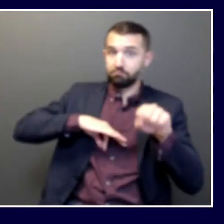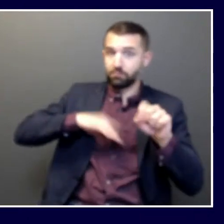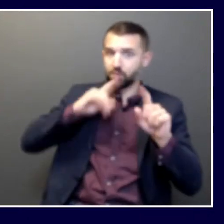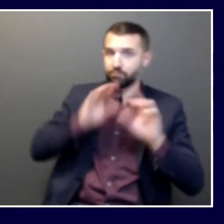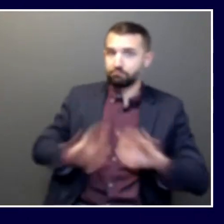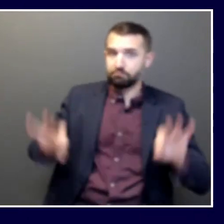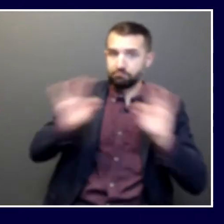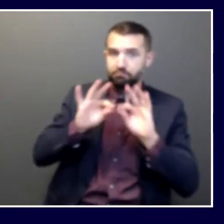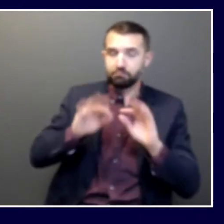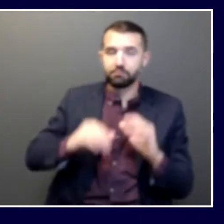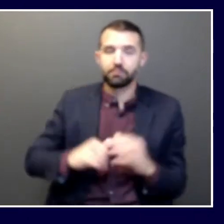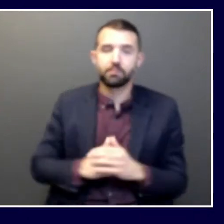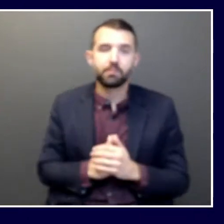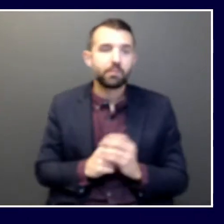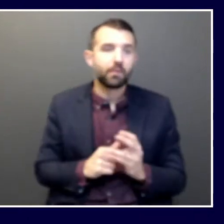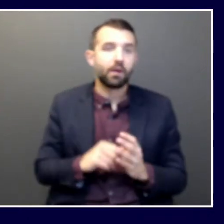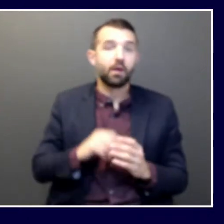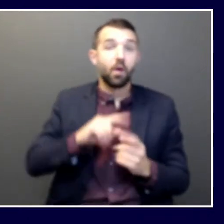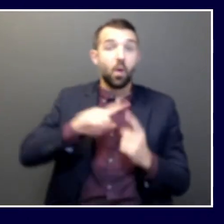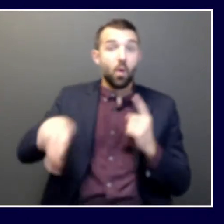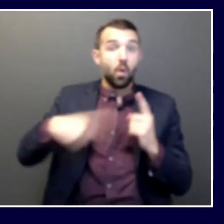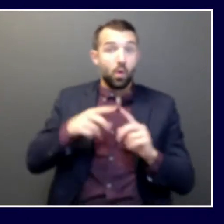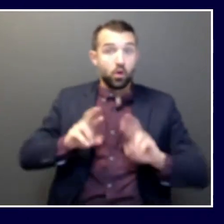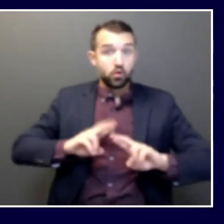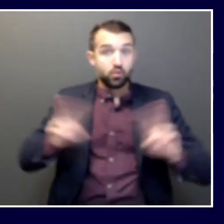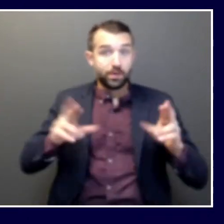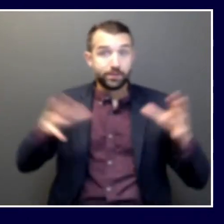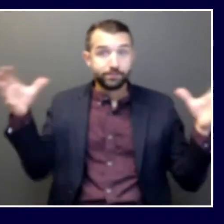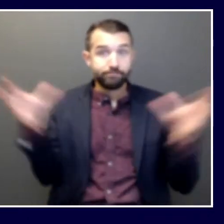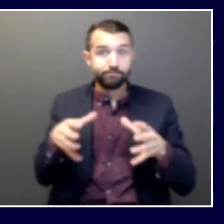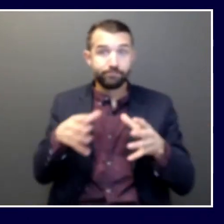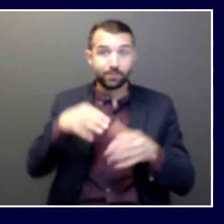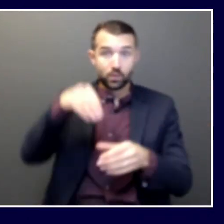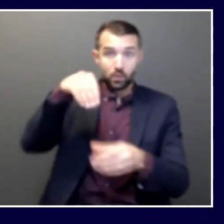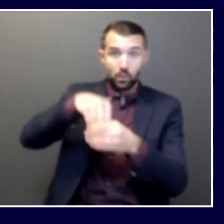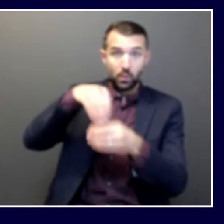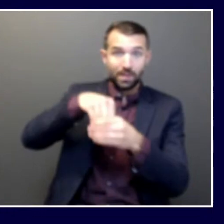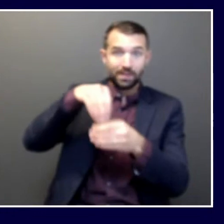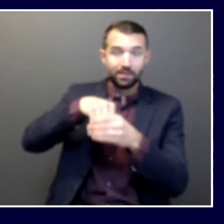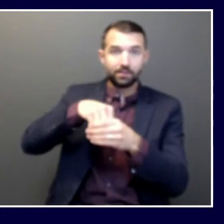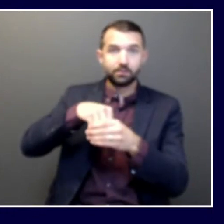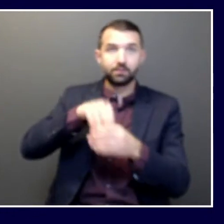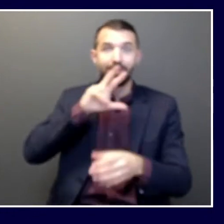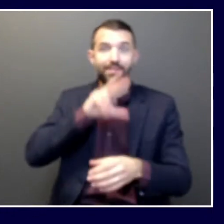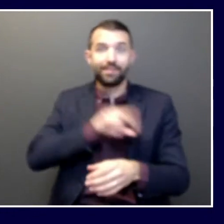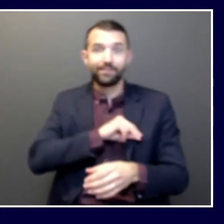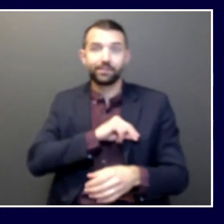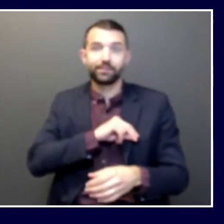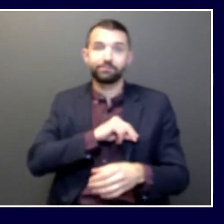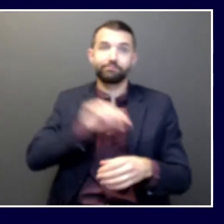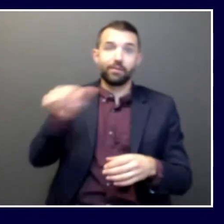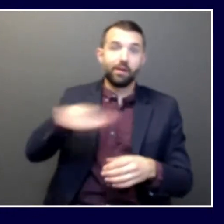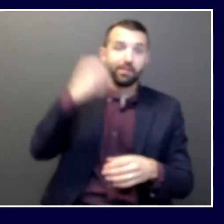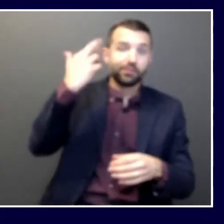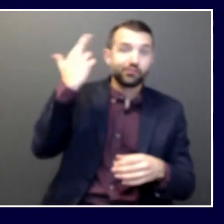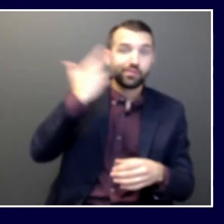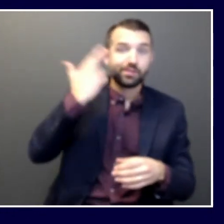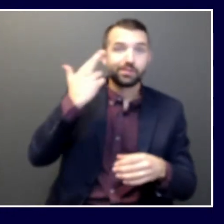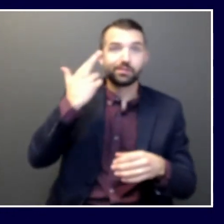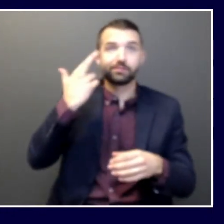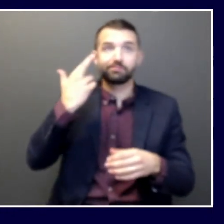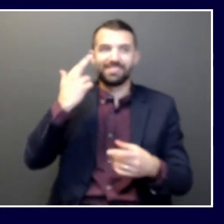indoor gatherings of all stripes, be it Thanksgiving or otherwise, is that until and unless a child is fully vaccinated,